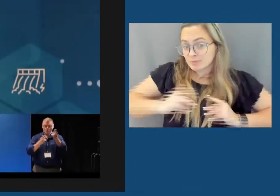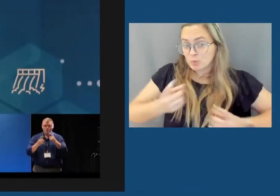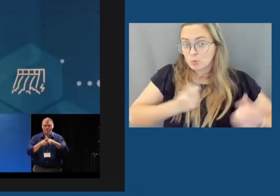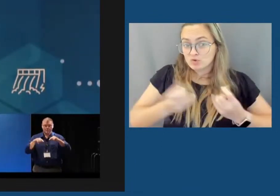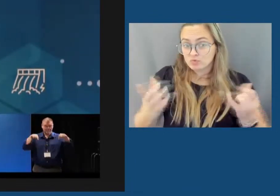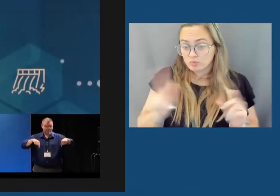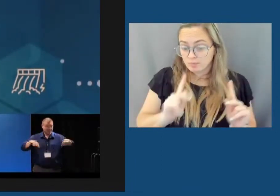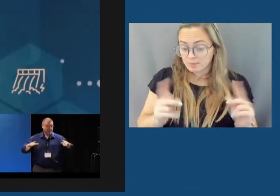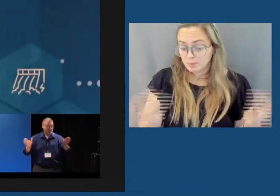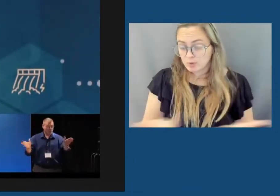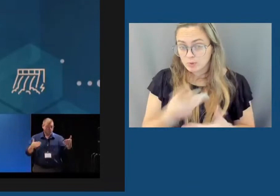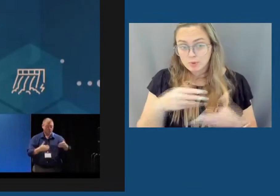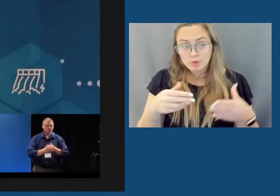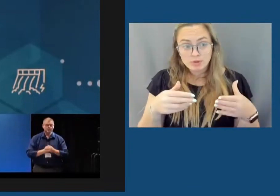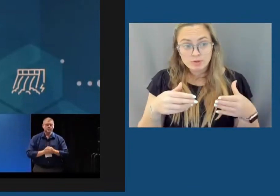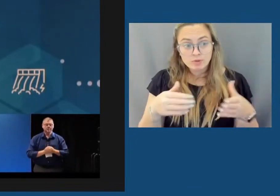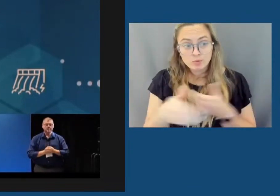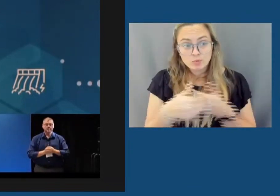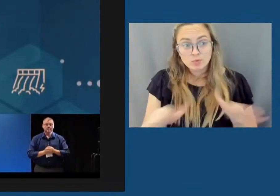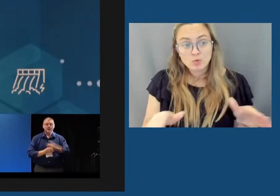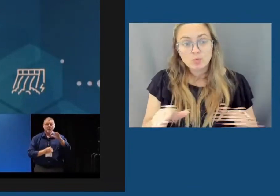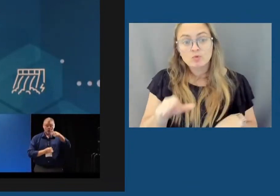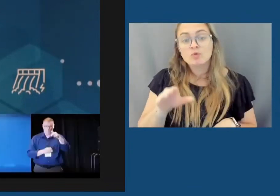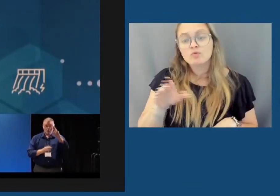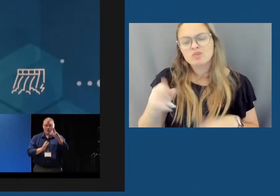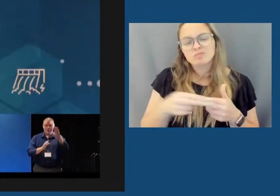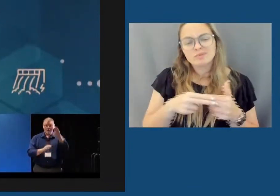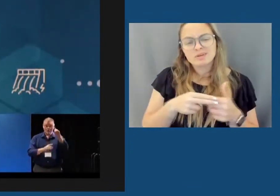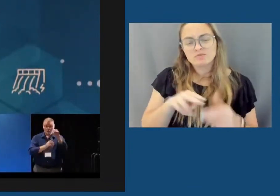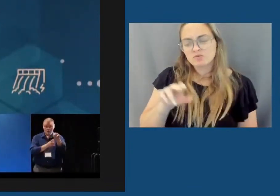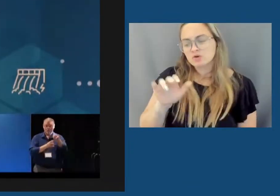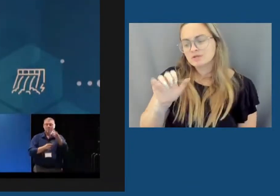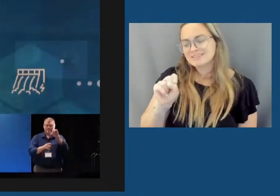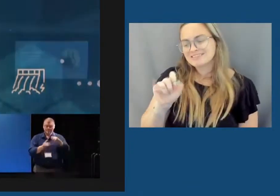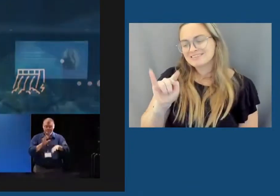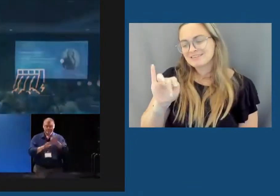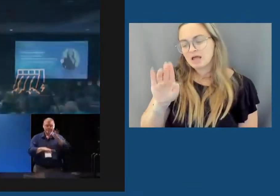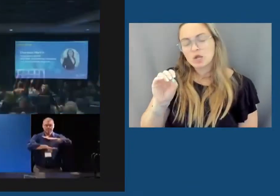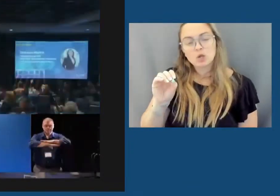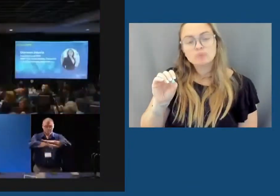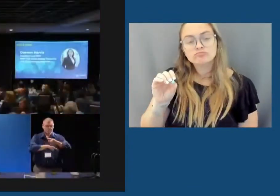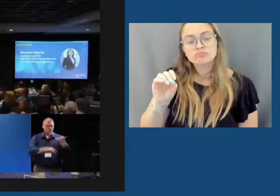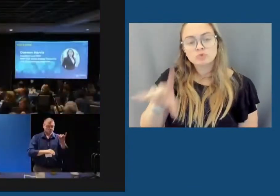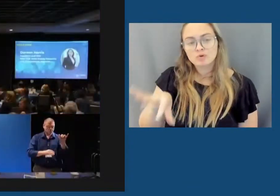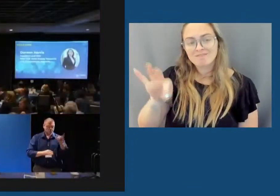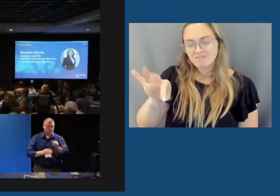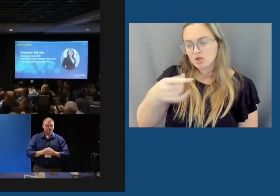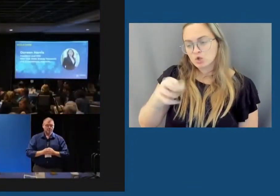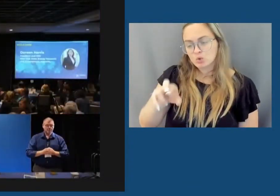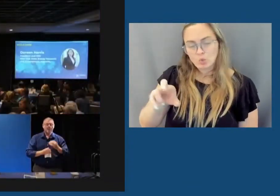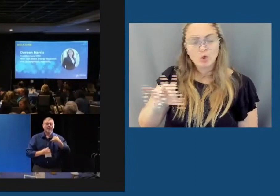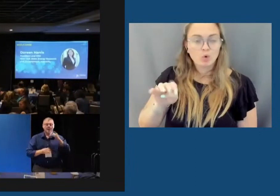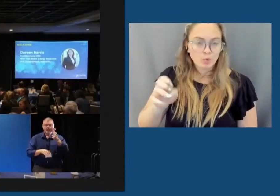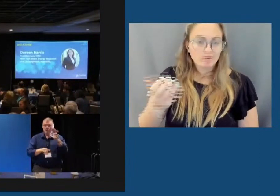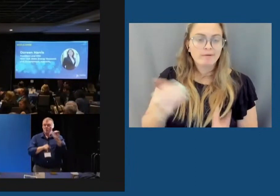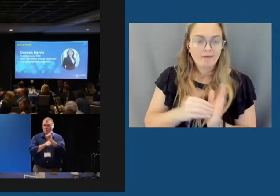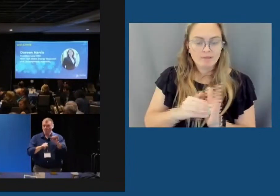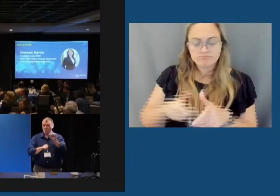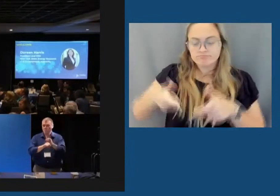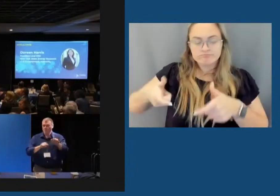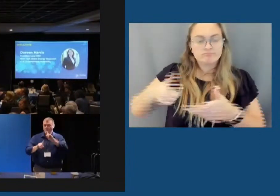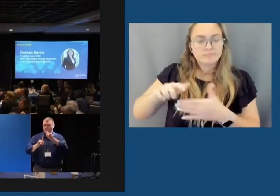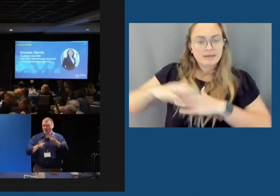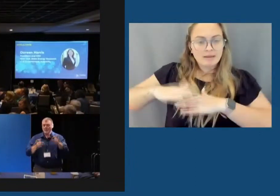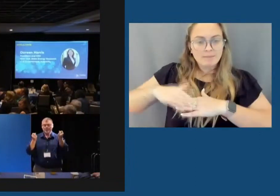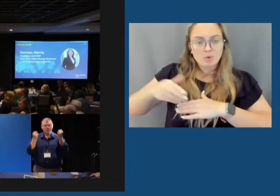room through the Slido app. So the QR code for Slido can be found on your table. We will be working to answer as many